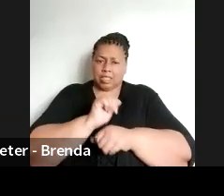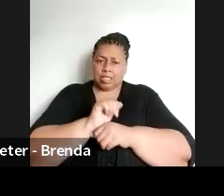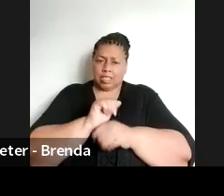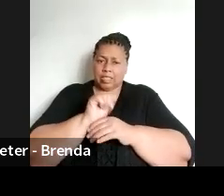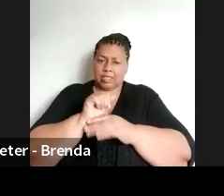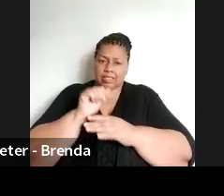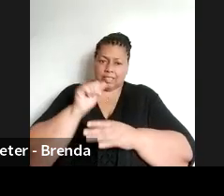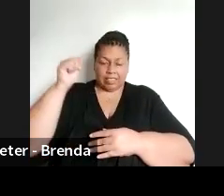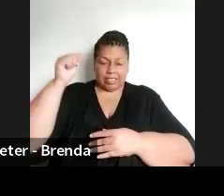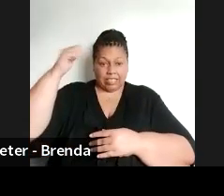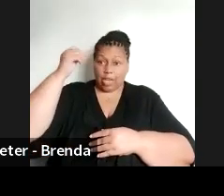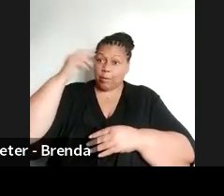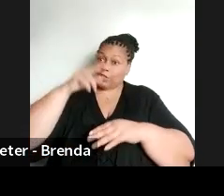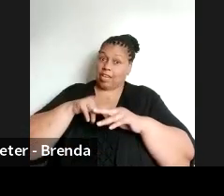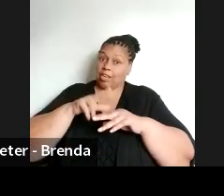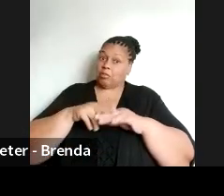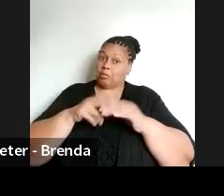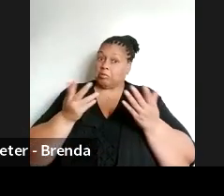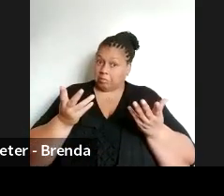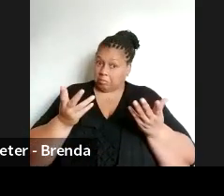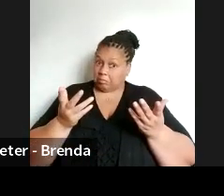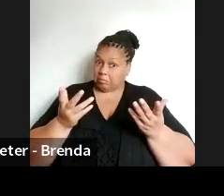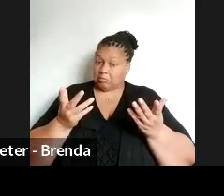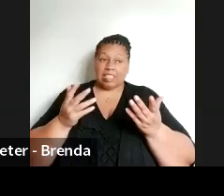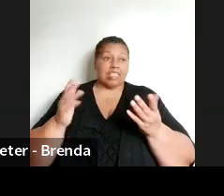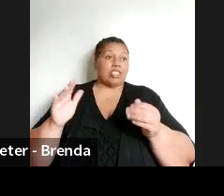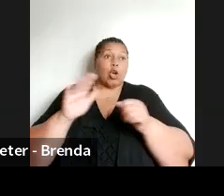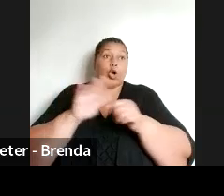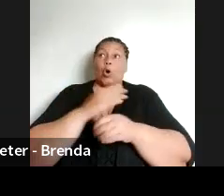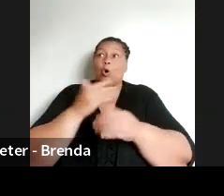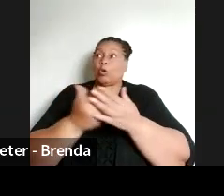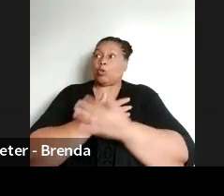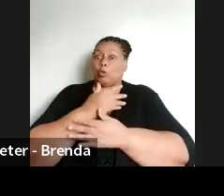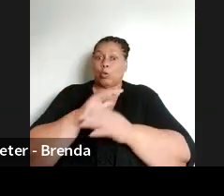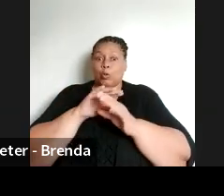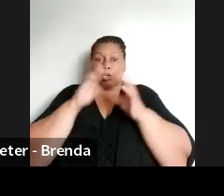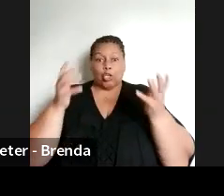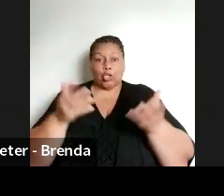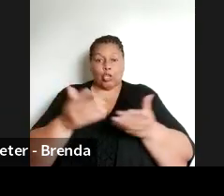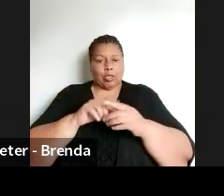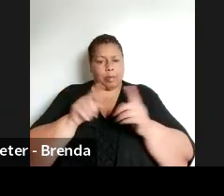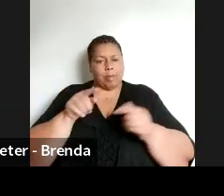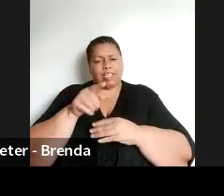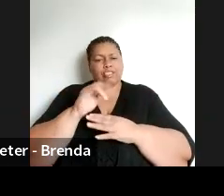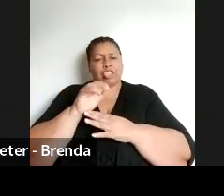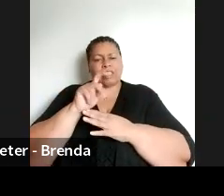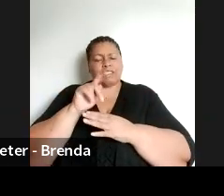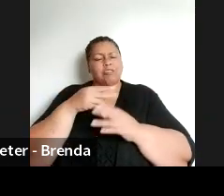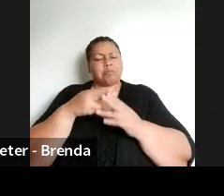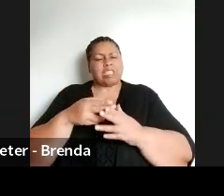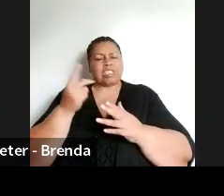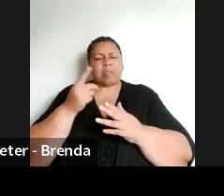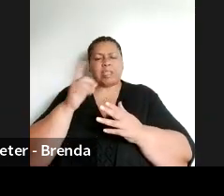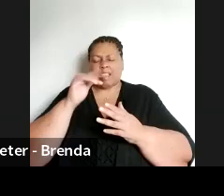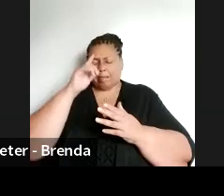chairs, and Yeah. it's a whole new world. Yeah. But Jack, you mentioned something that brought a thought up